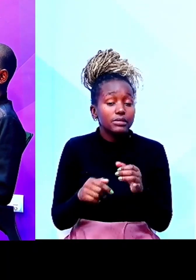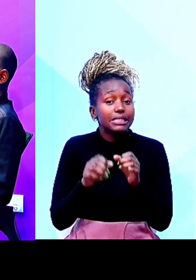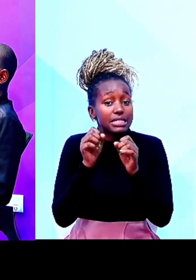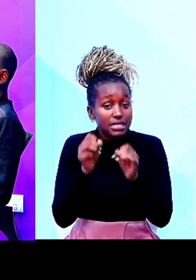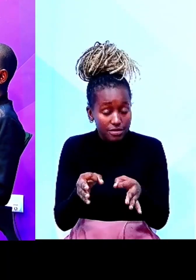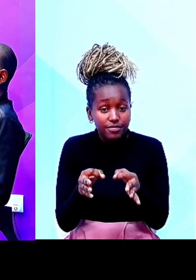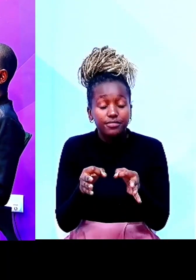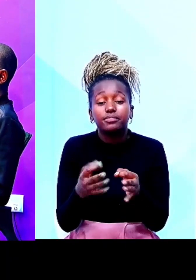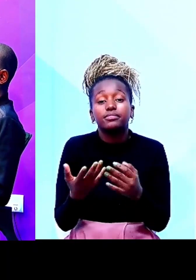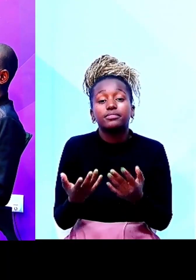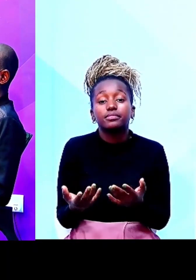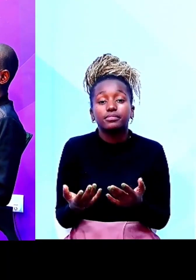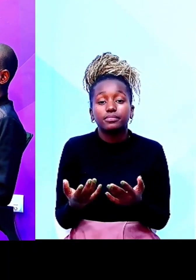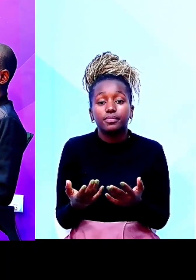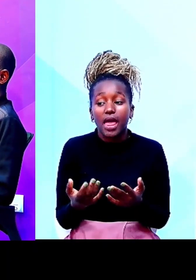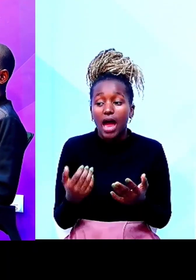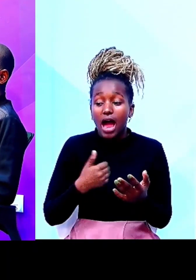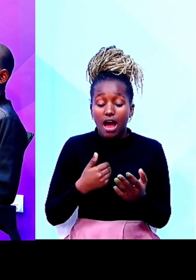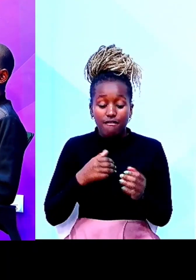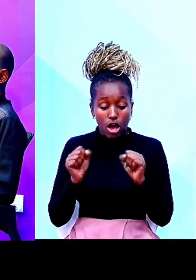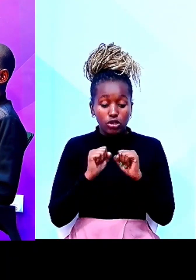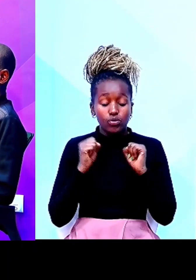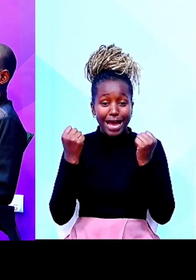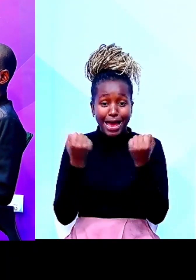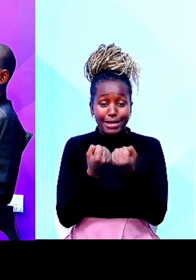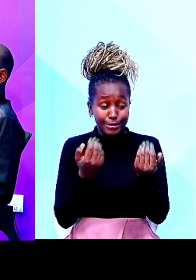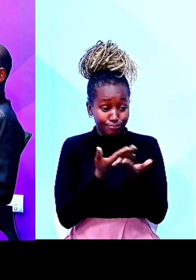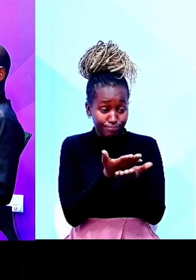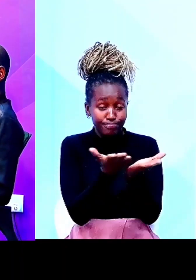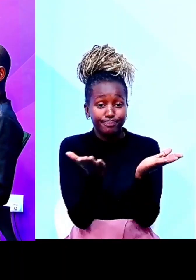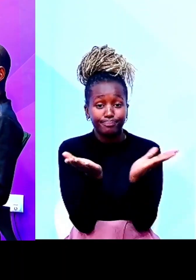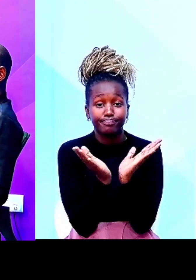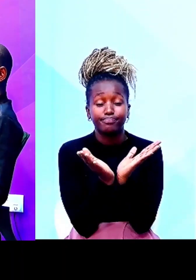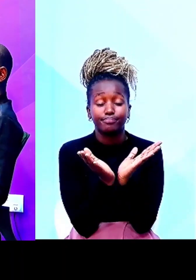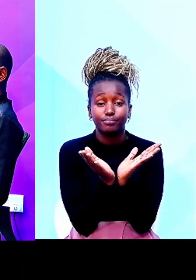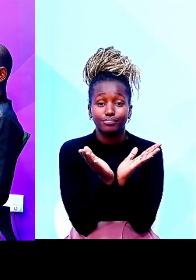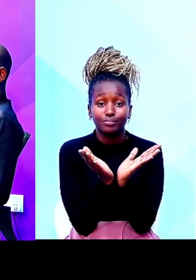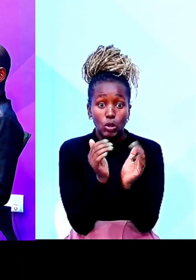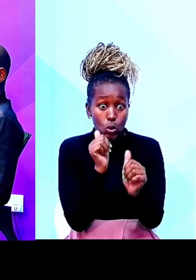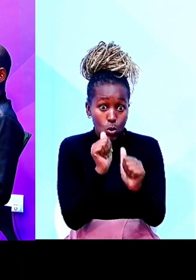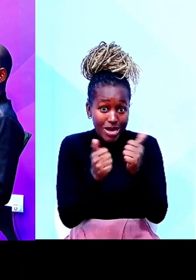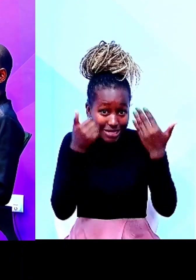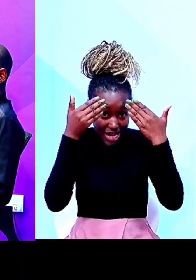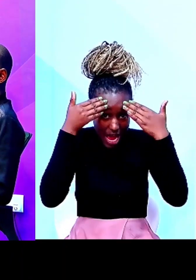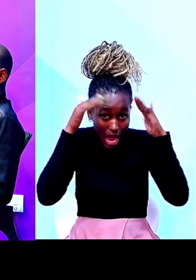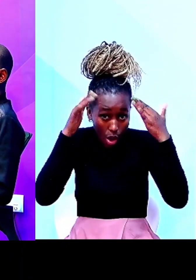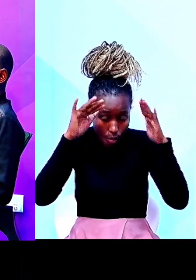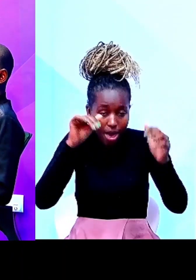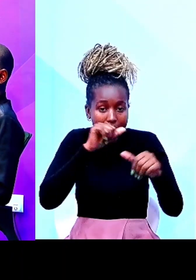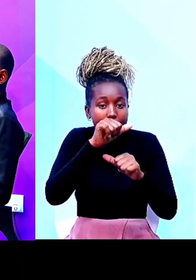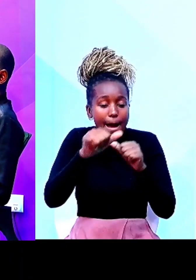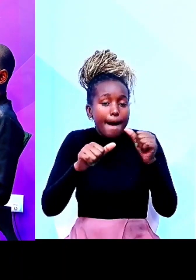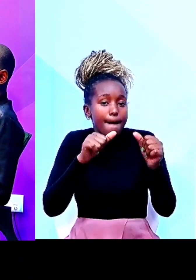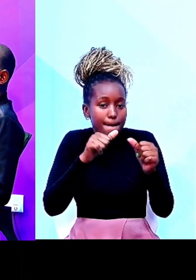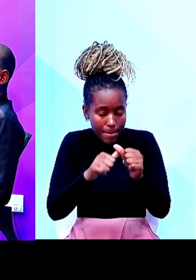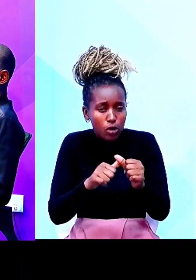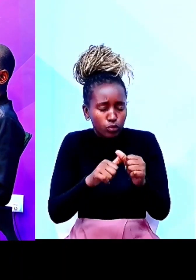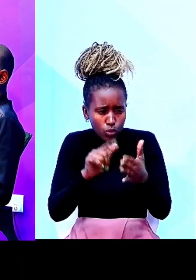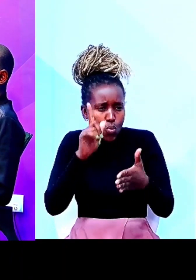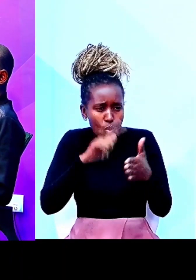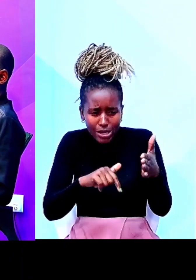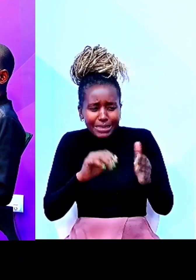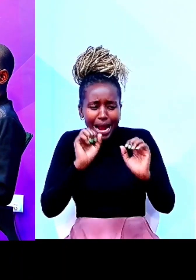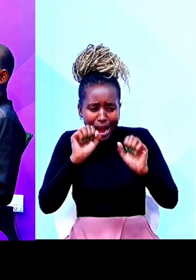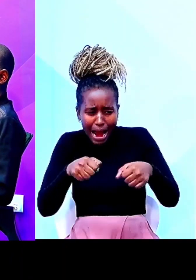in a society that is well aware of the life of